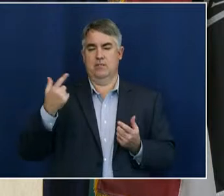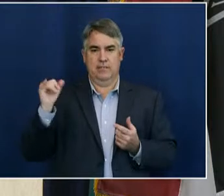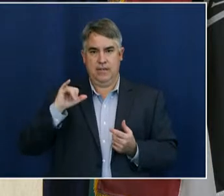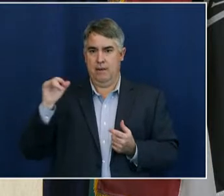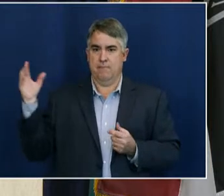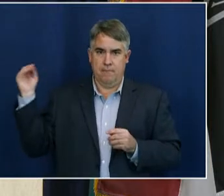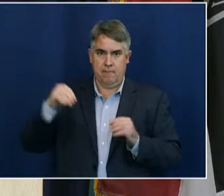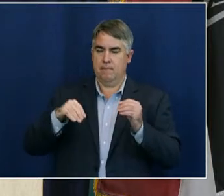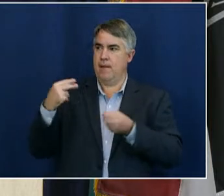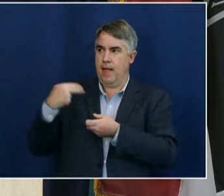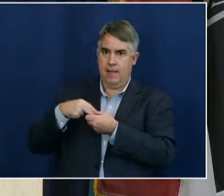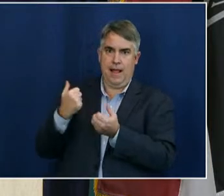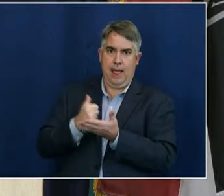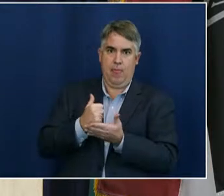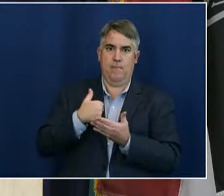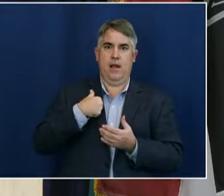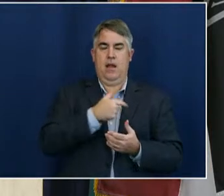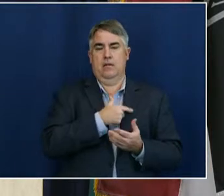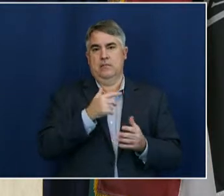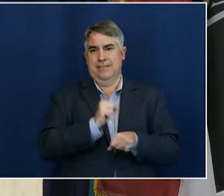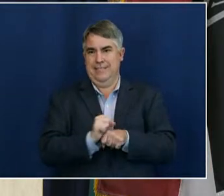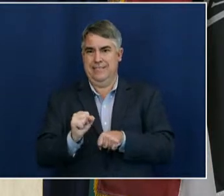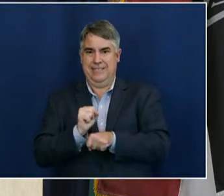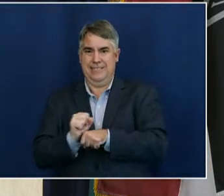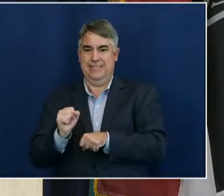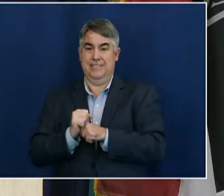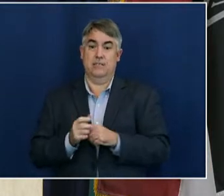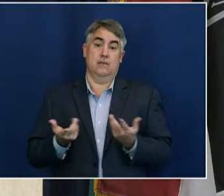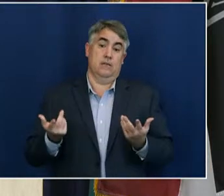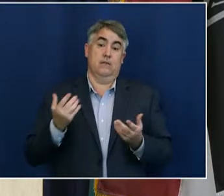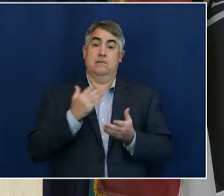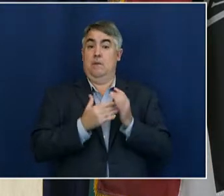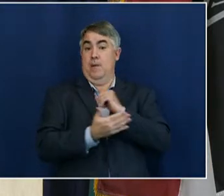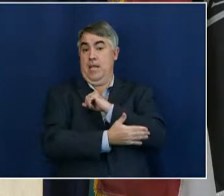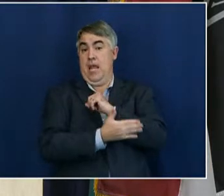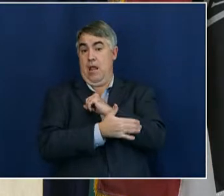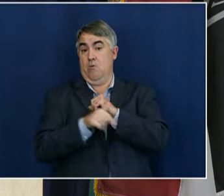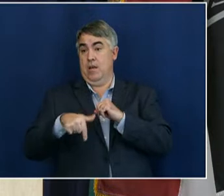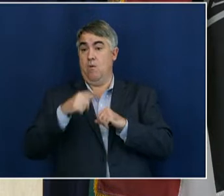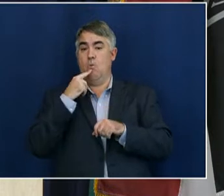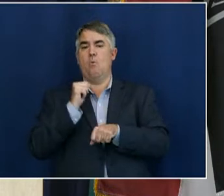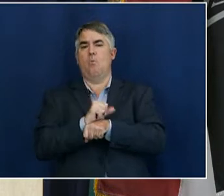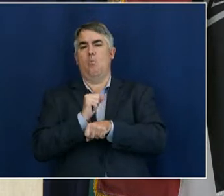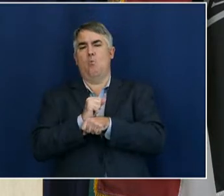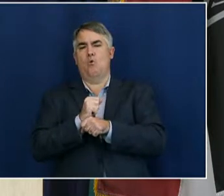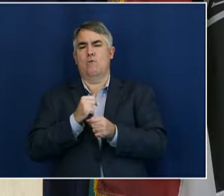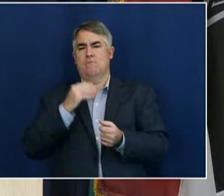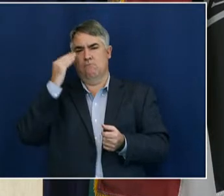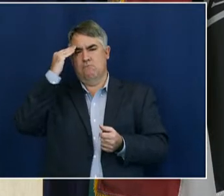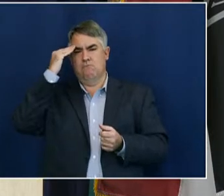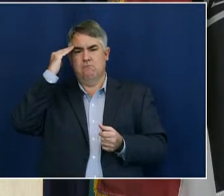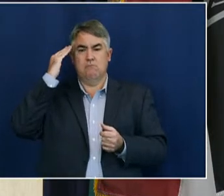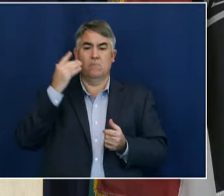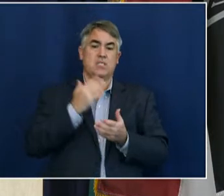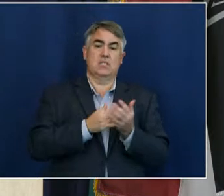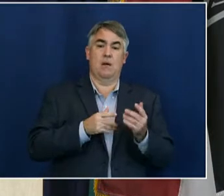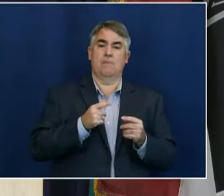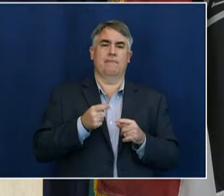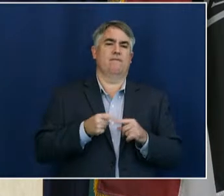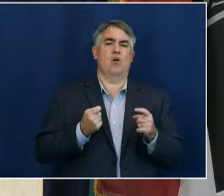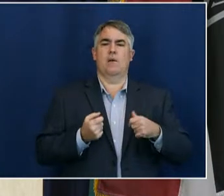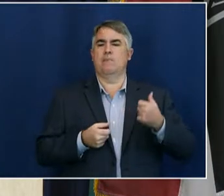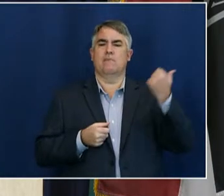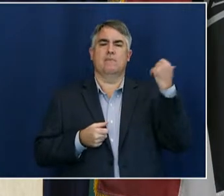those places, it's some of their workers, it's some county public health workers, it is some workers who come out of the Reserve Medical